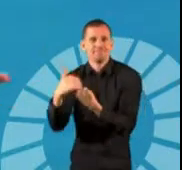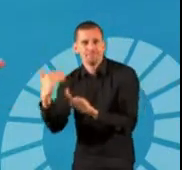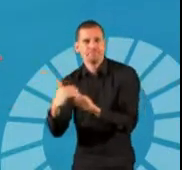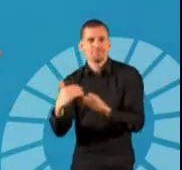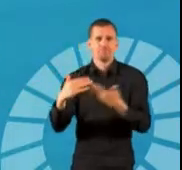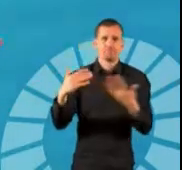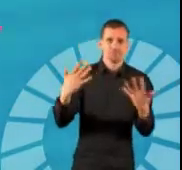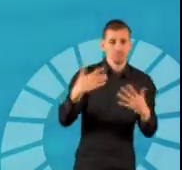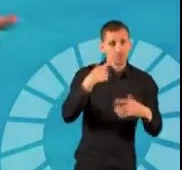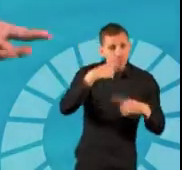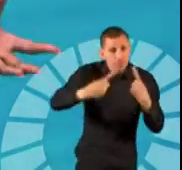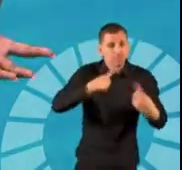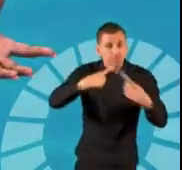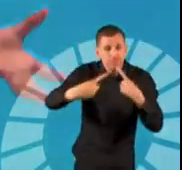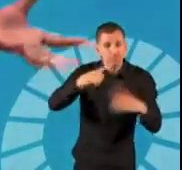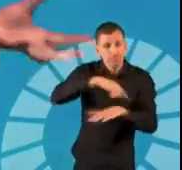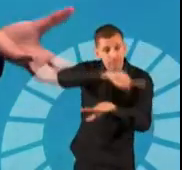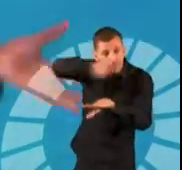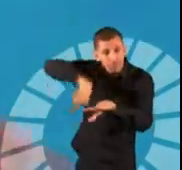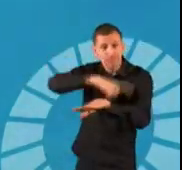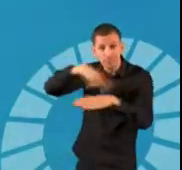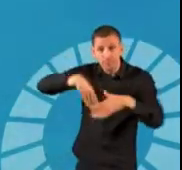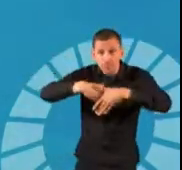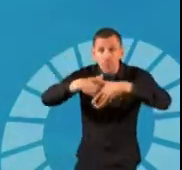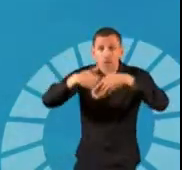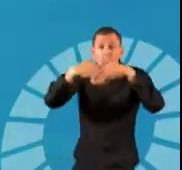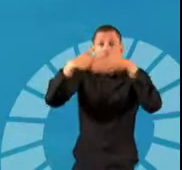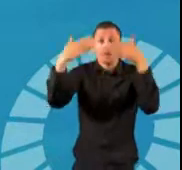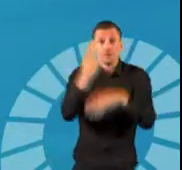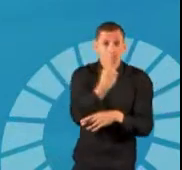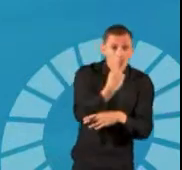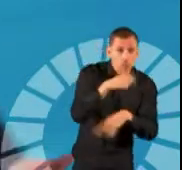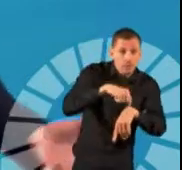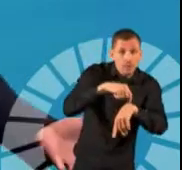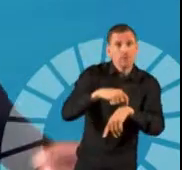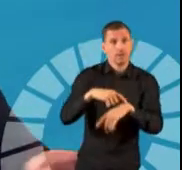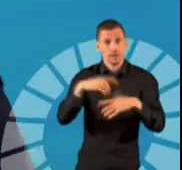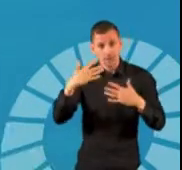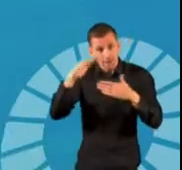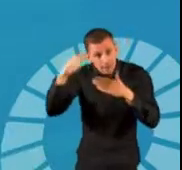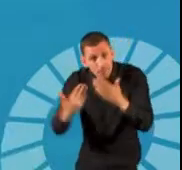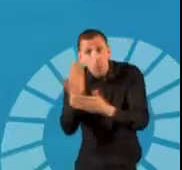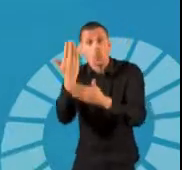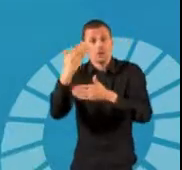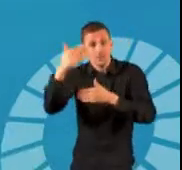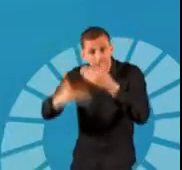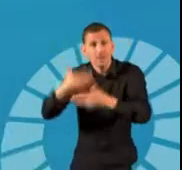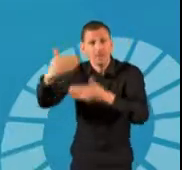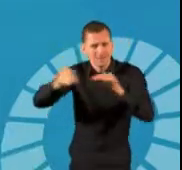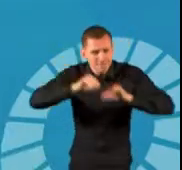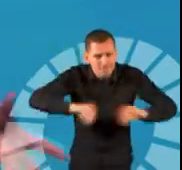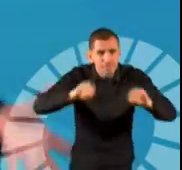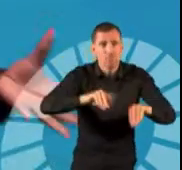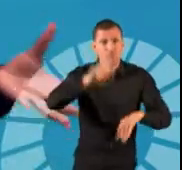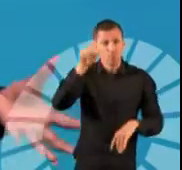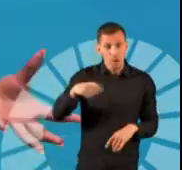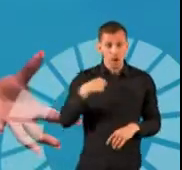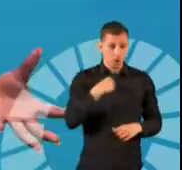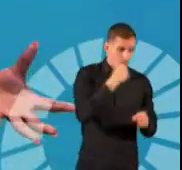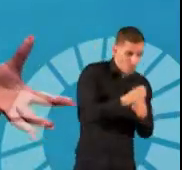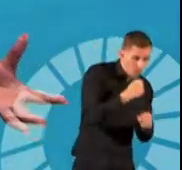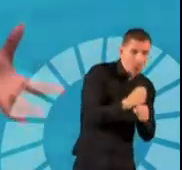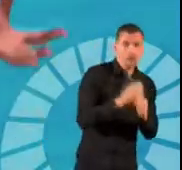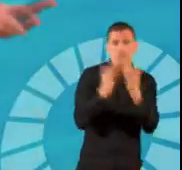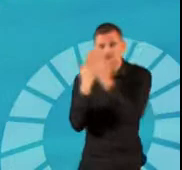the next day to finish off school deadlines. But we continued doing it. In spite of it